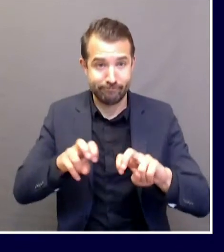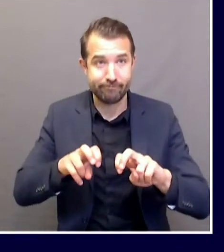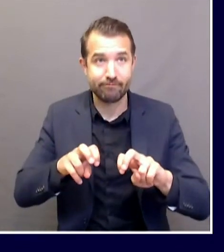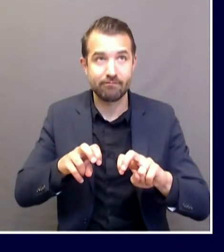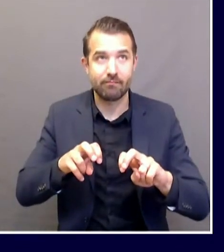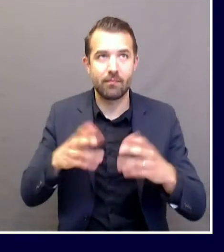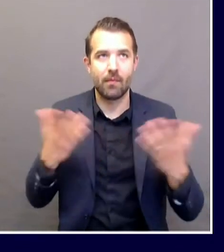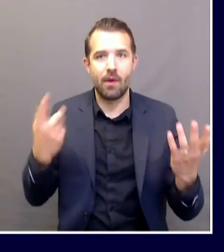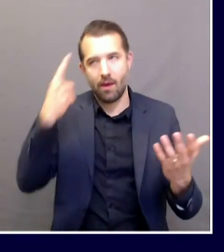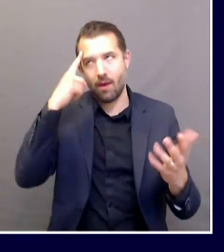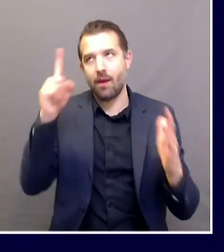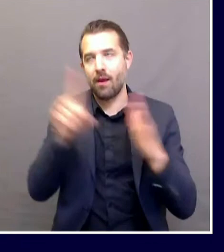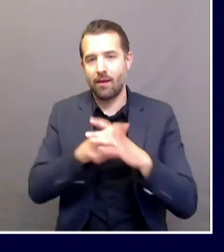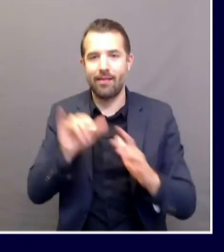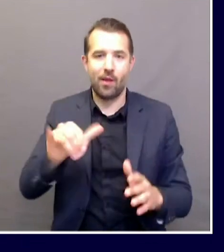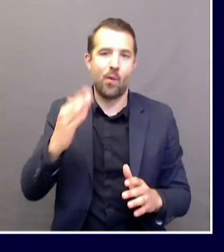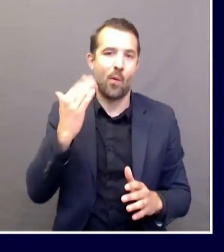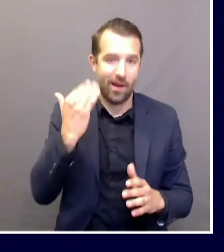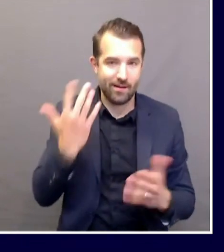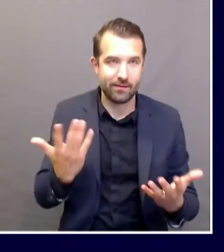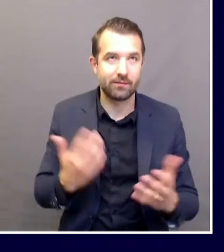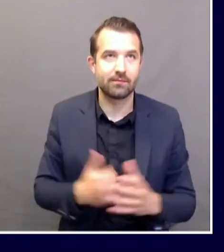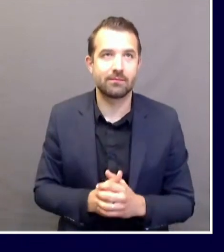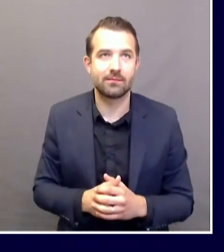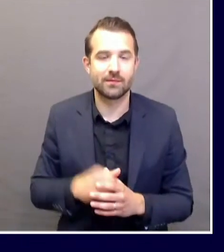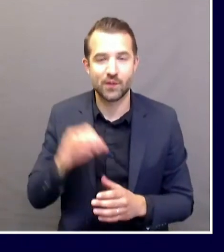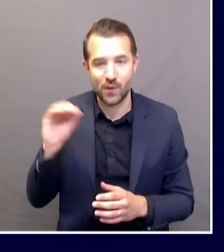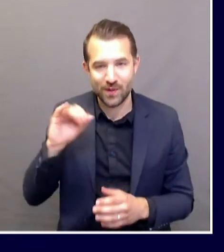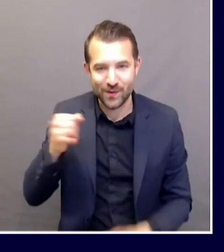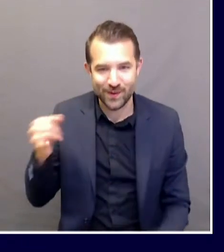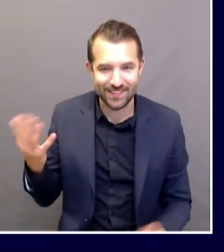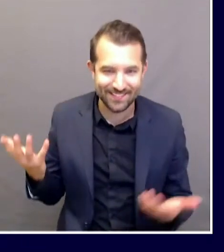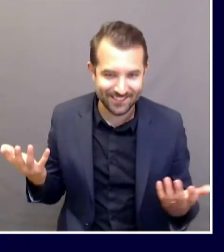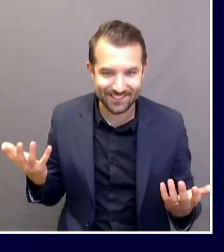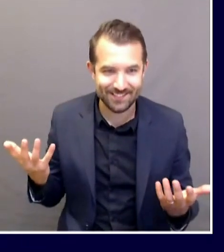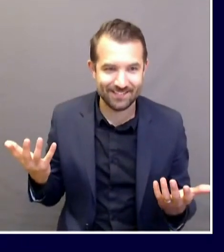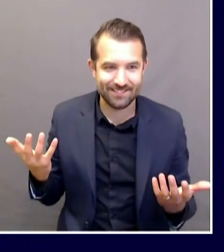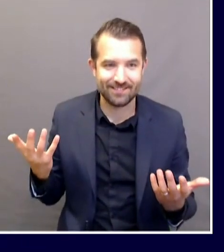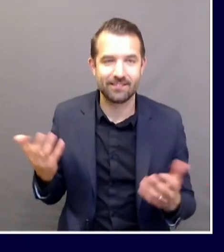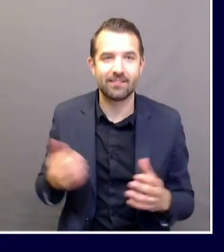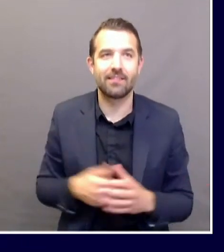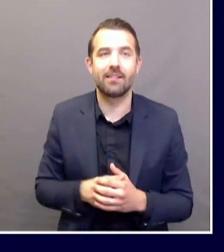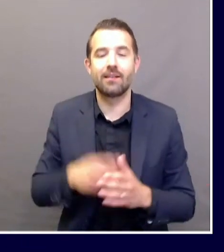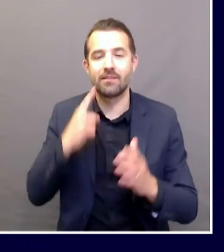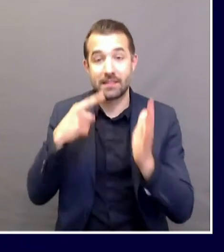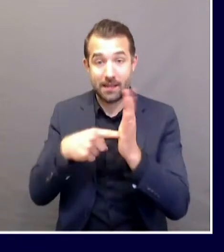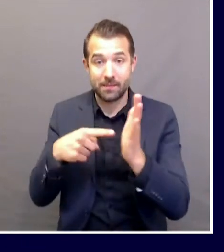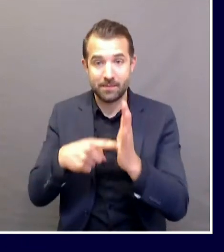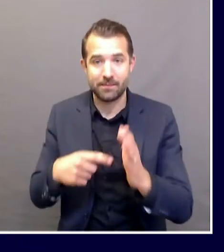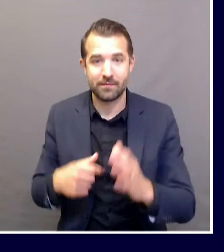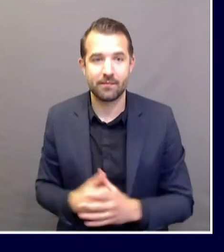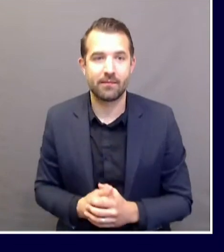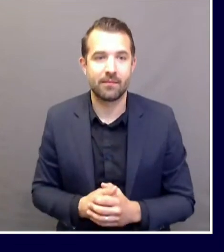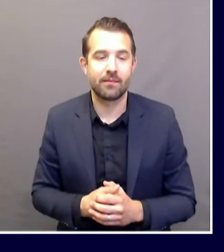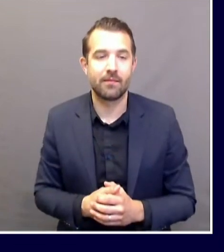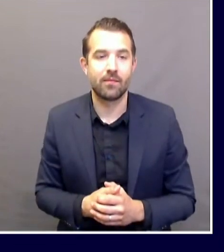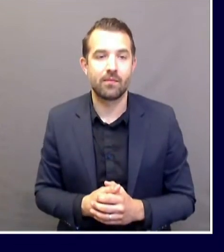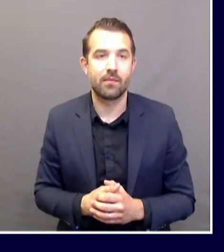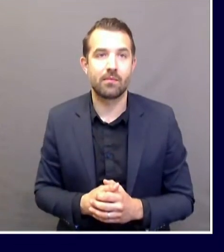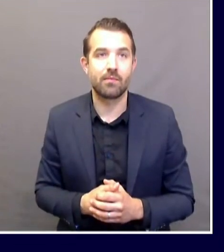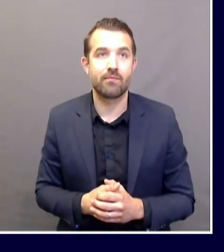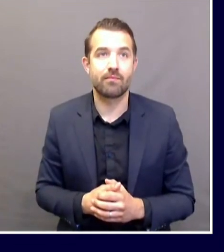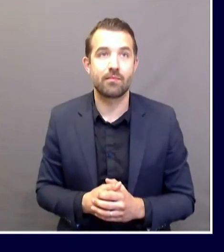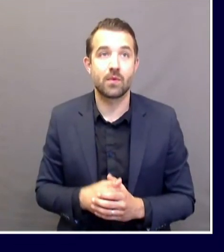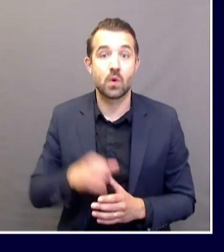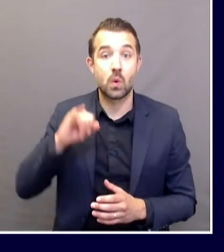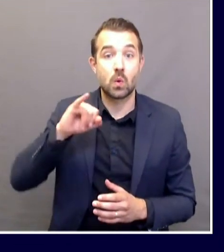not having J&J vaccine. Here's what I mean. The pause came at a time when the volume of J&J vaccine